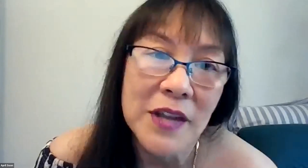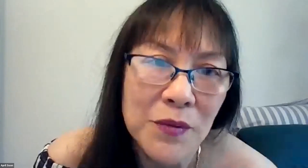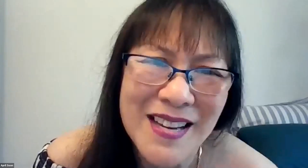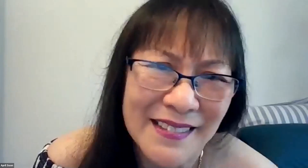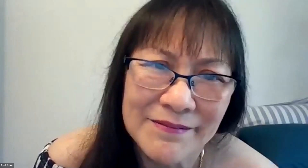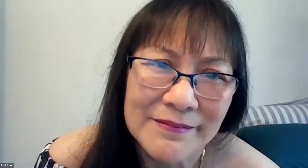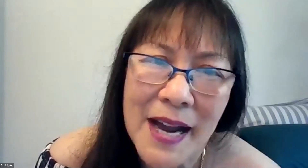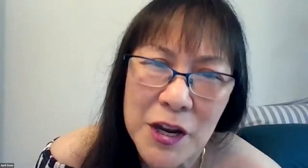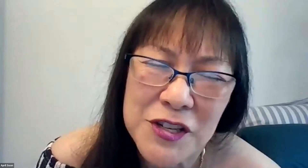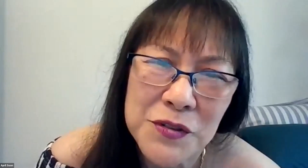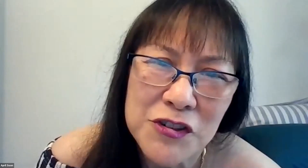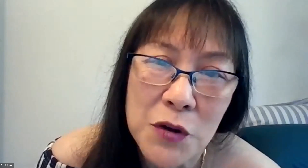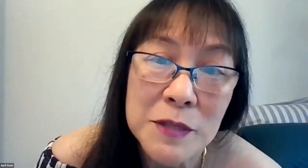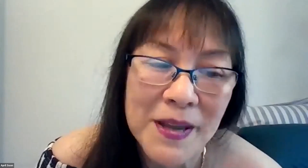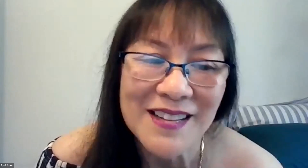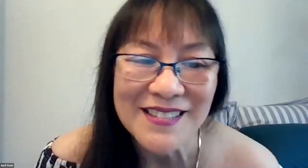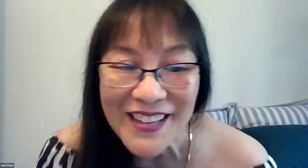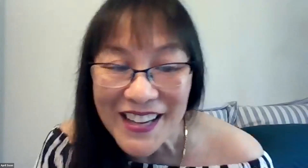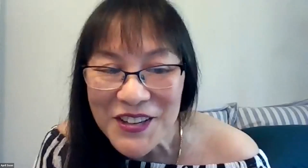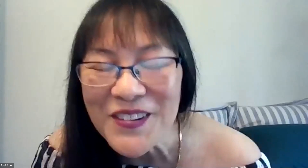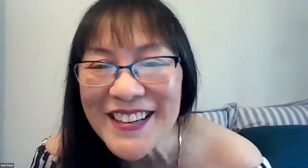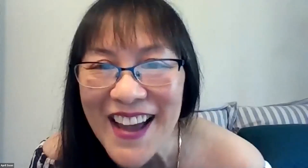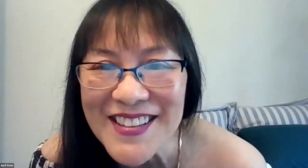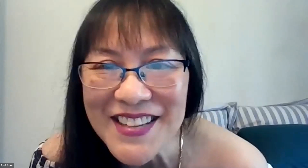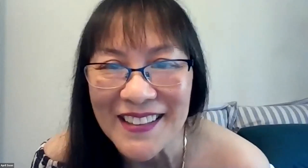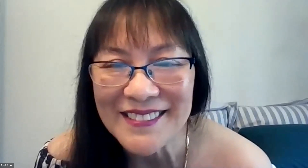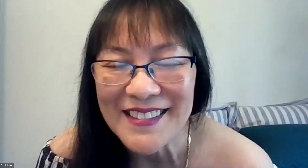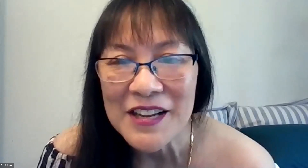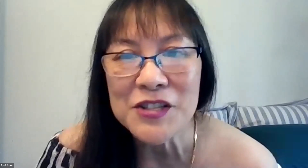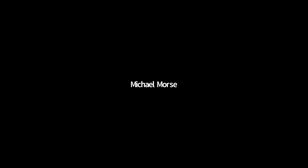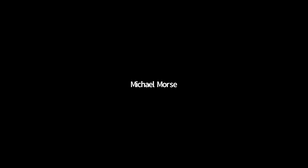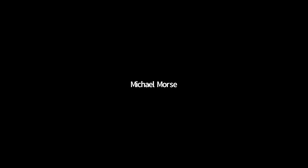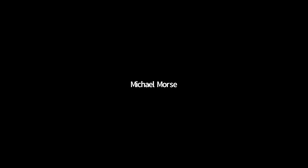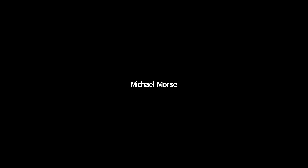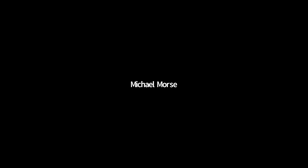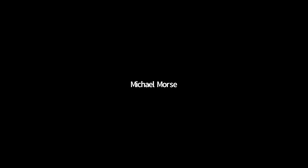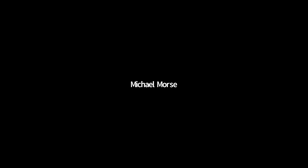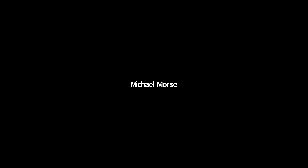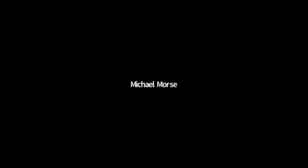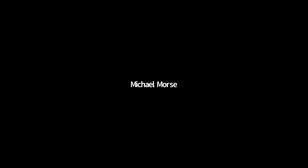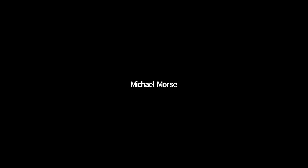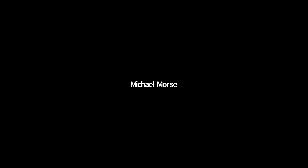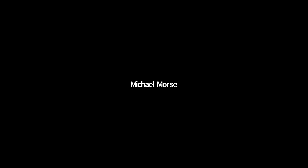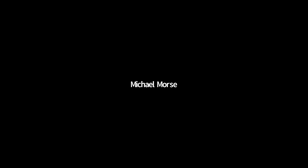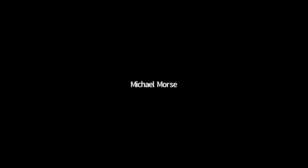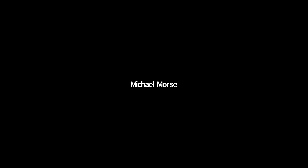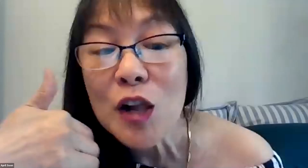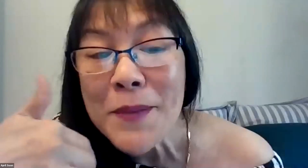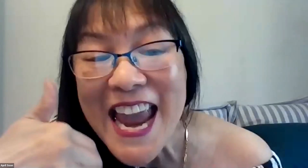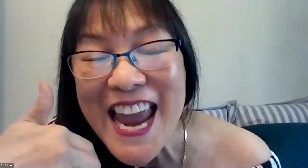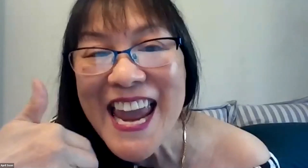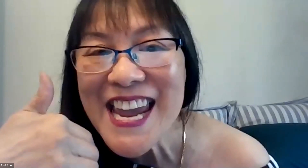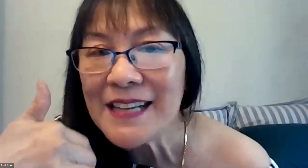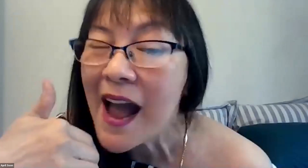The only reason I agreed to do this show is because you're in Alaska. So all you good-looking Alaskan guys,